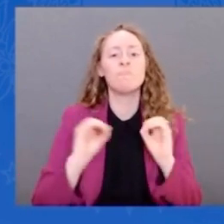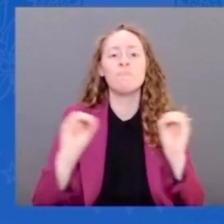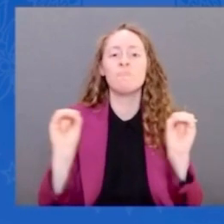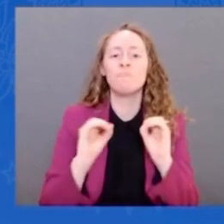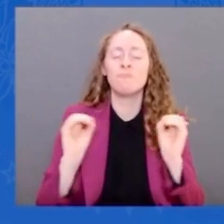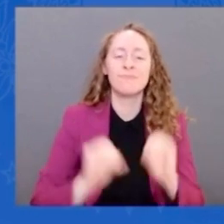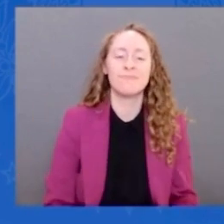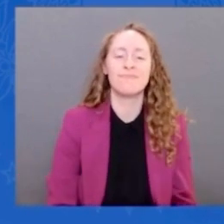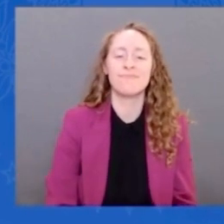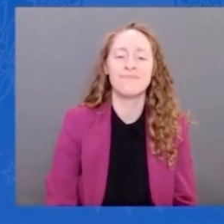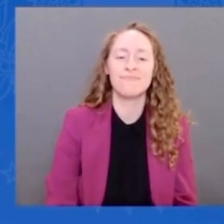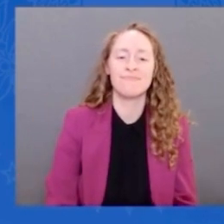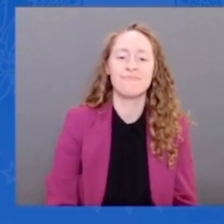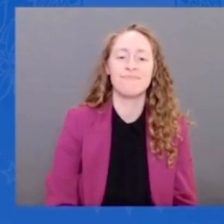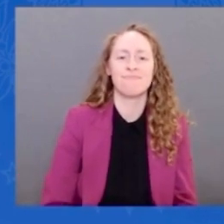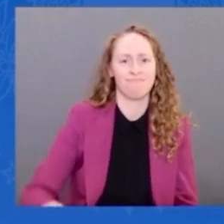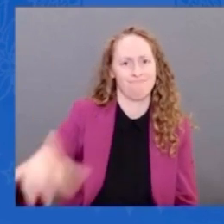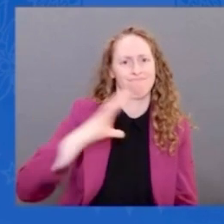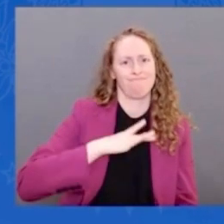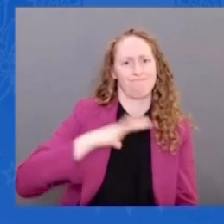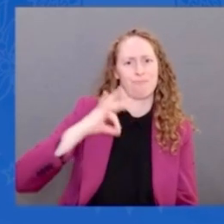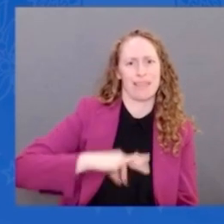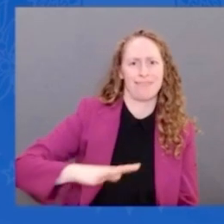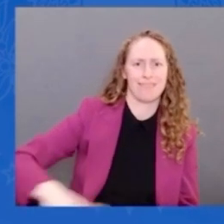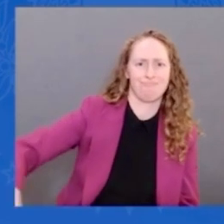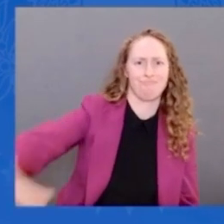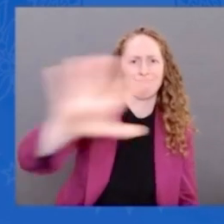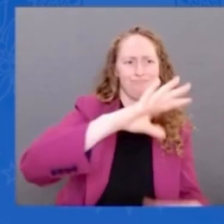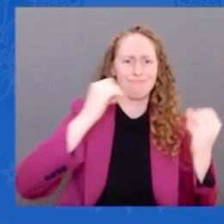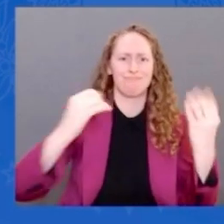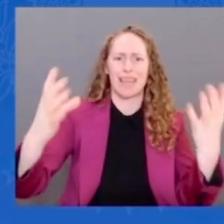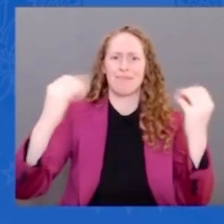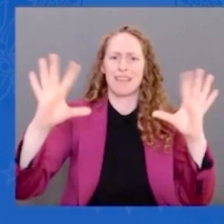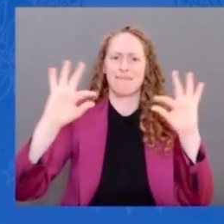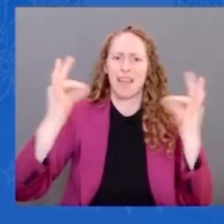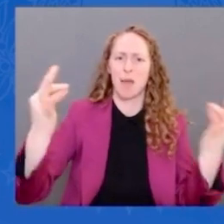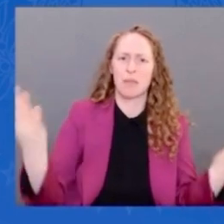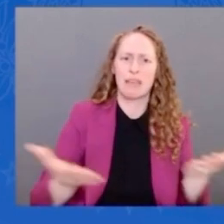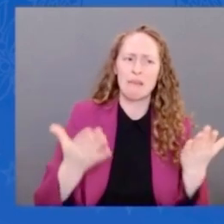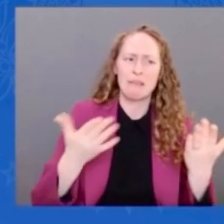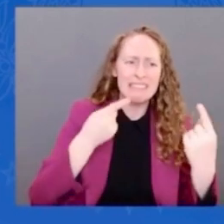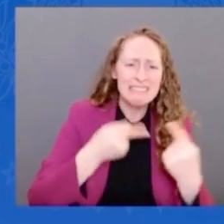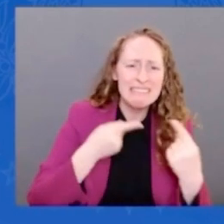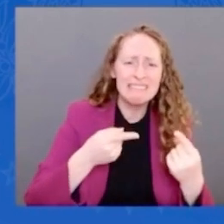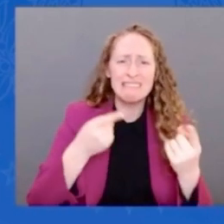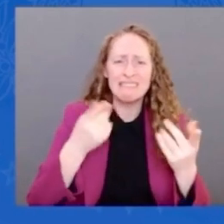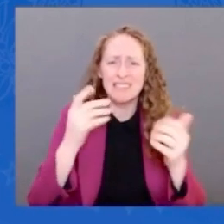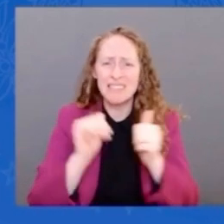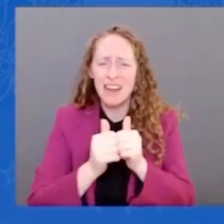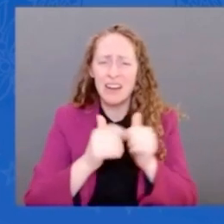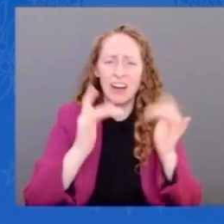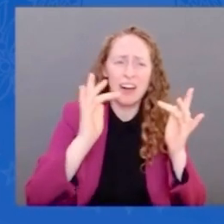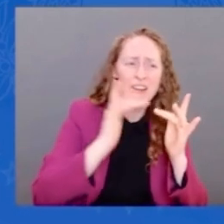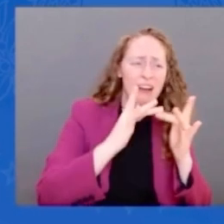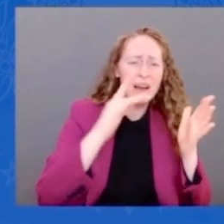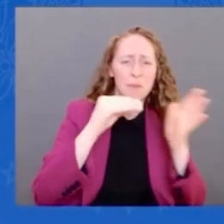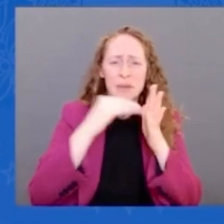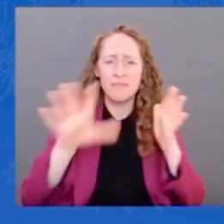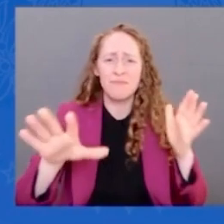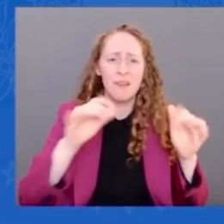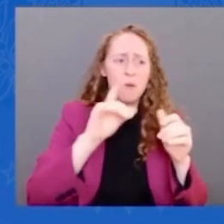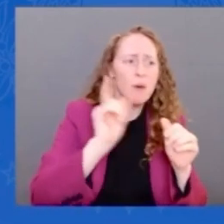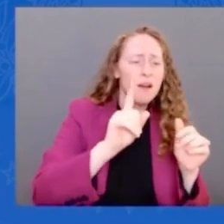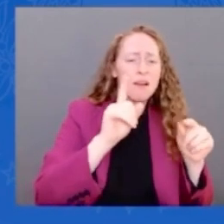get internet that they need, even to get it, find if they could connect to it, let alone if they could afford it. For